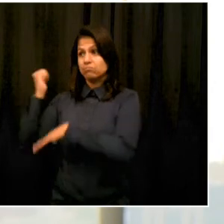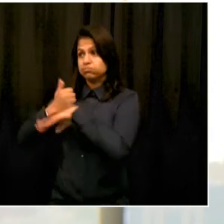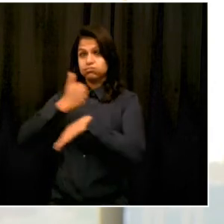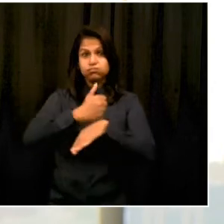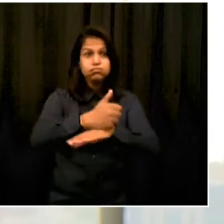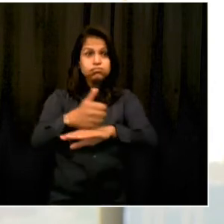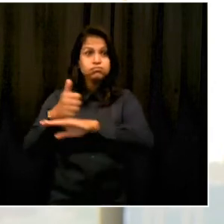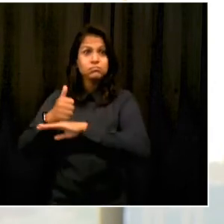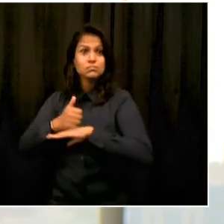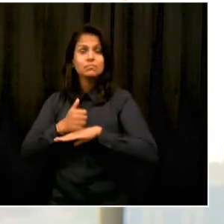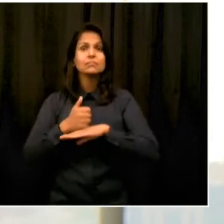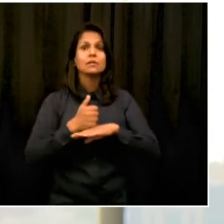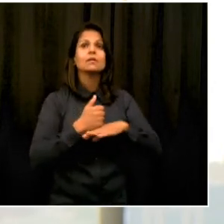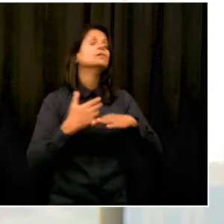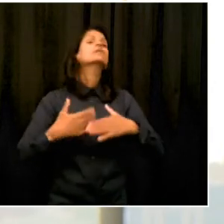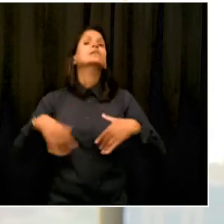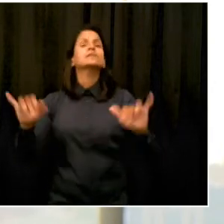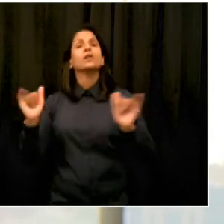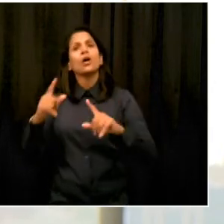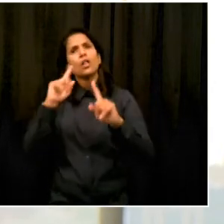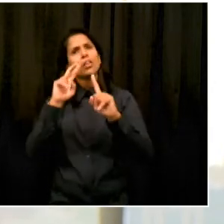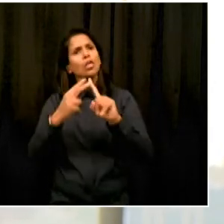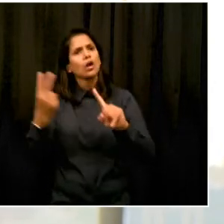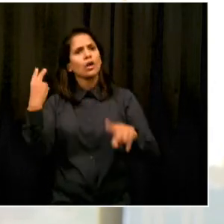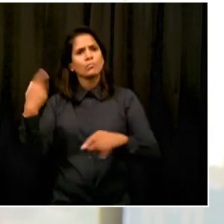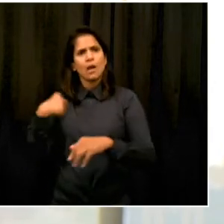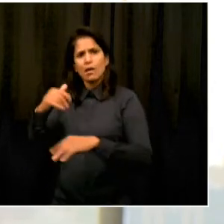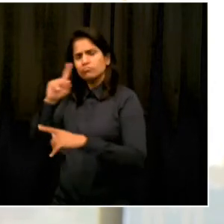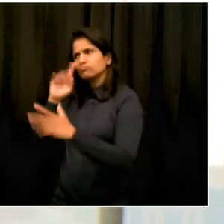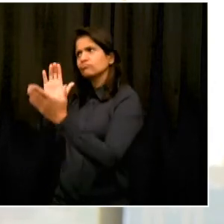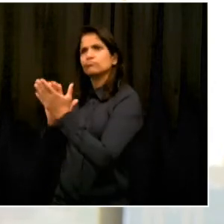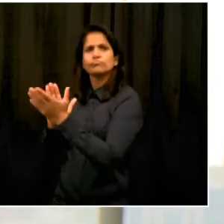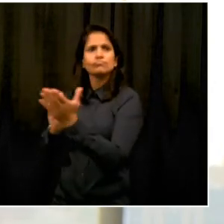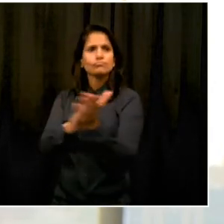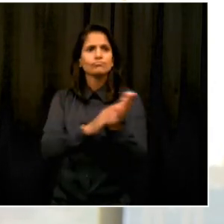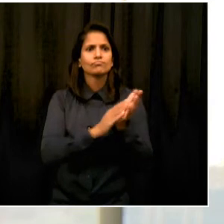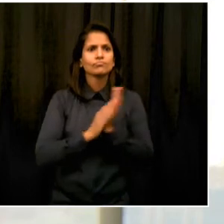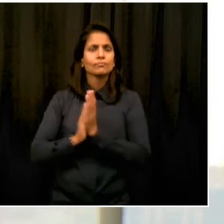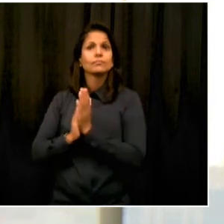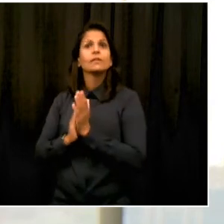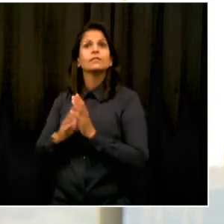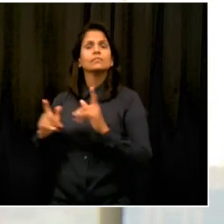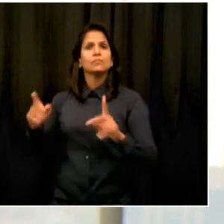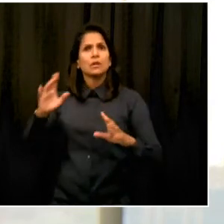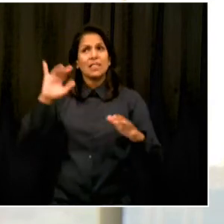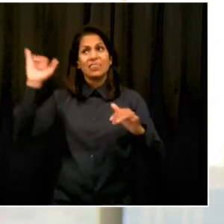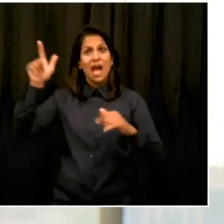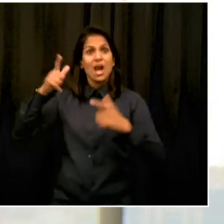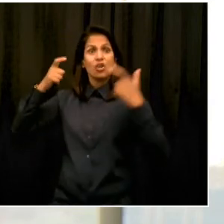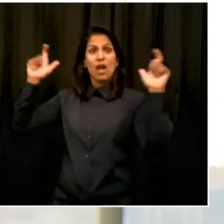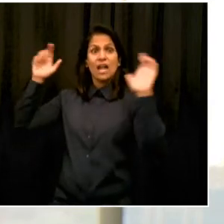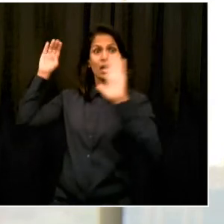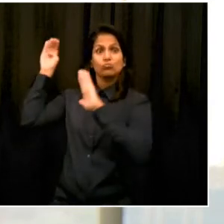pure, historic, transformative moment, and this is too. We are living in it.